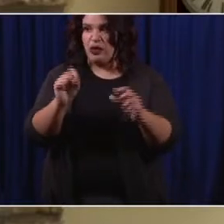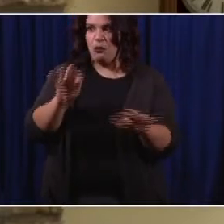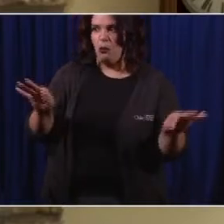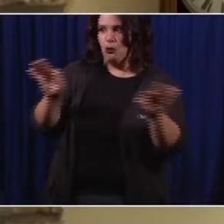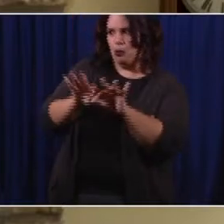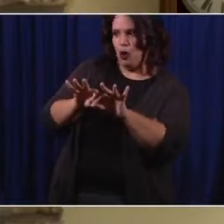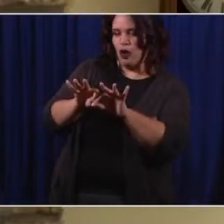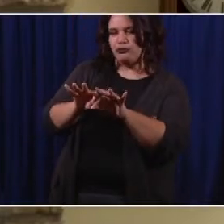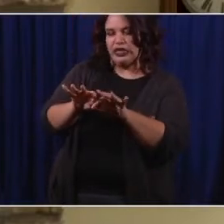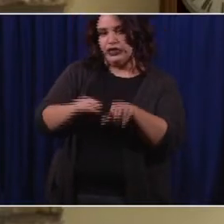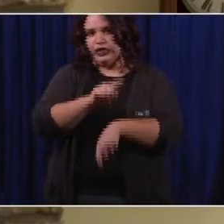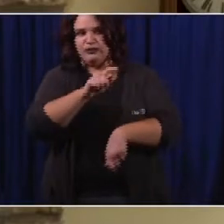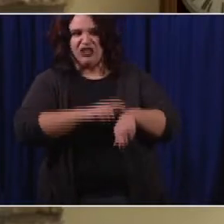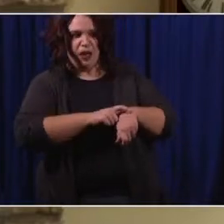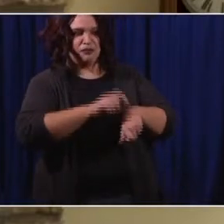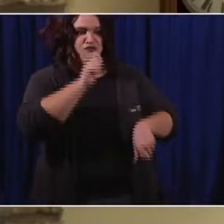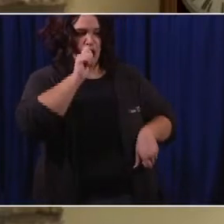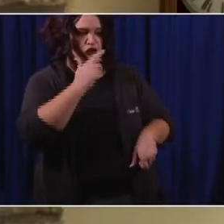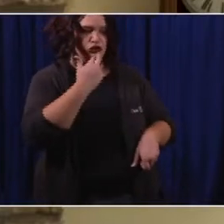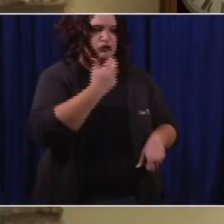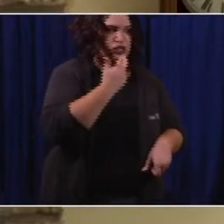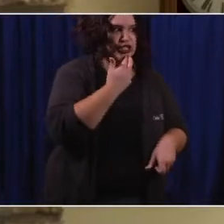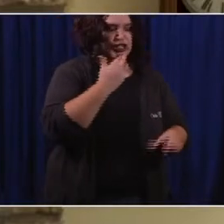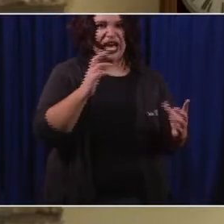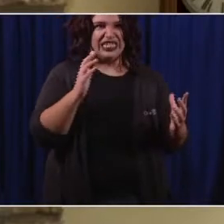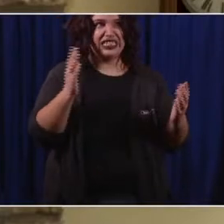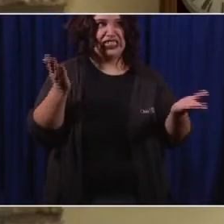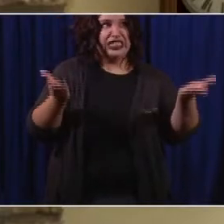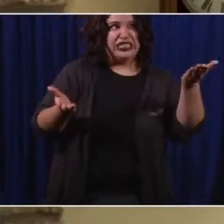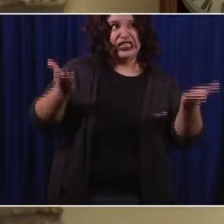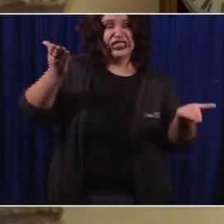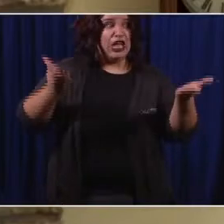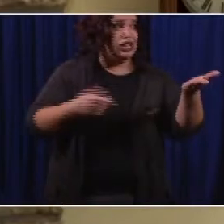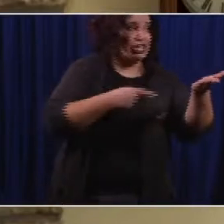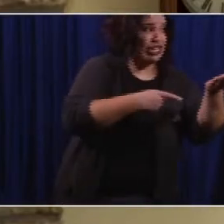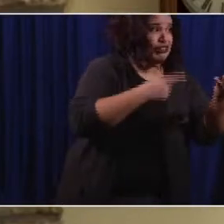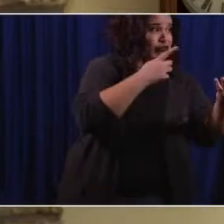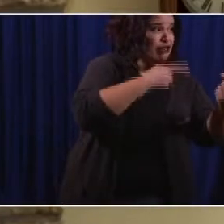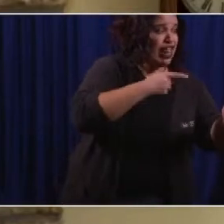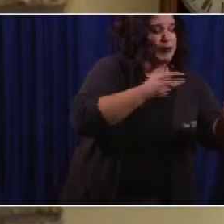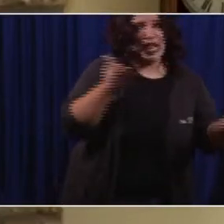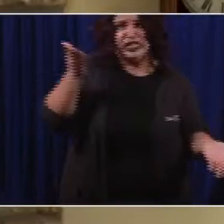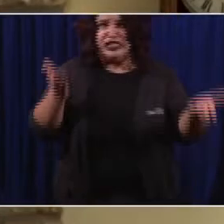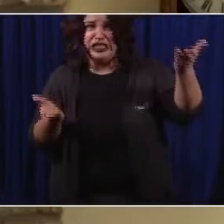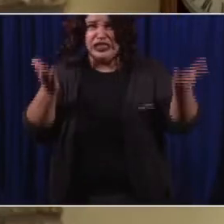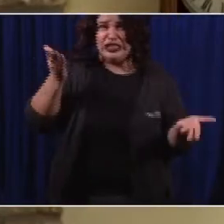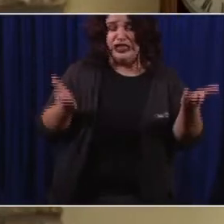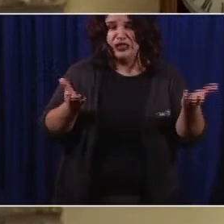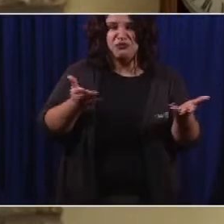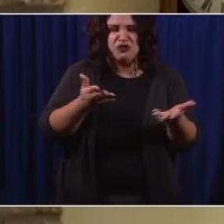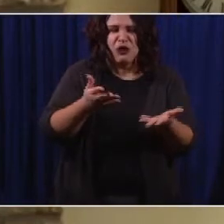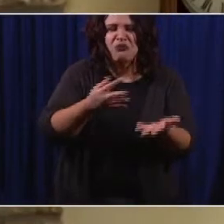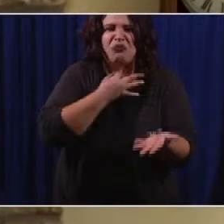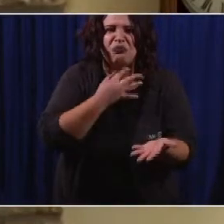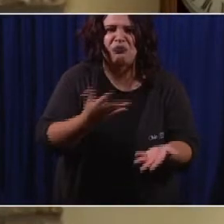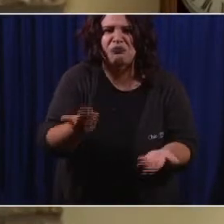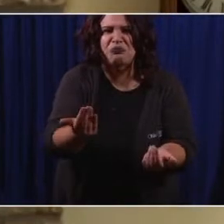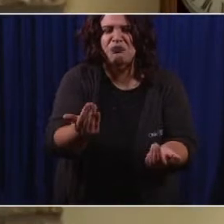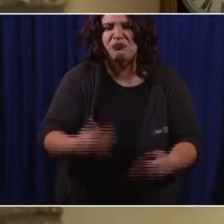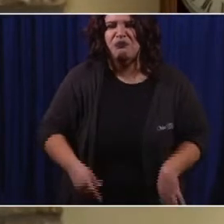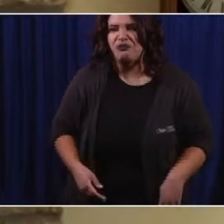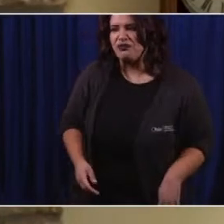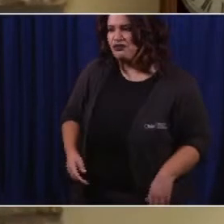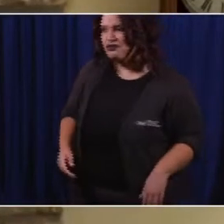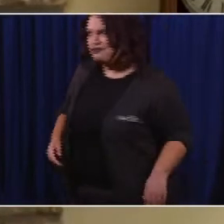sustainability of these bars and restaurants that are hurting because of this order. Sure. Mayor Ginther and I talk at least twice a